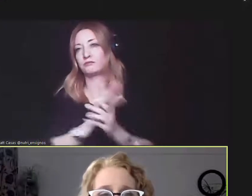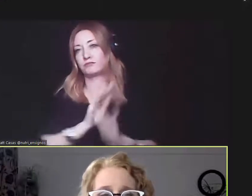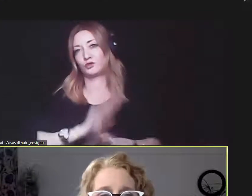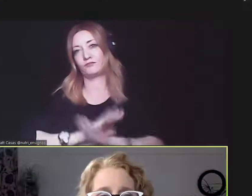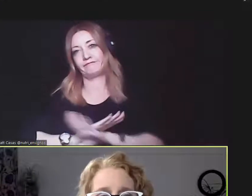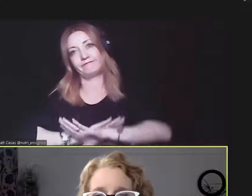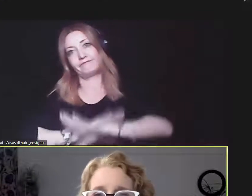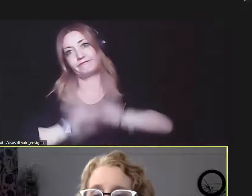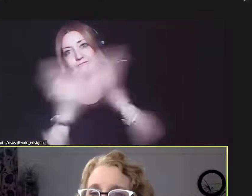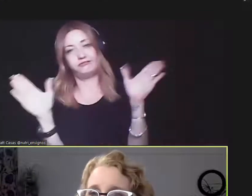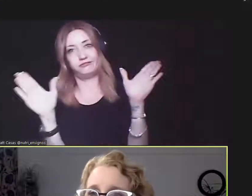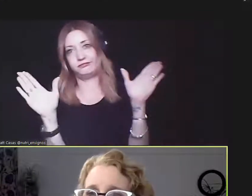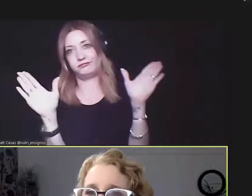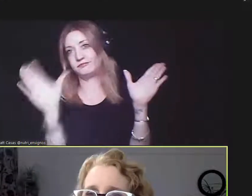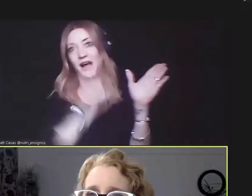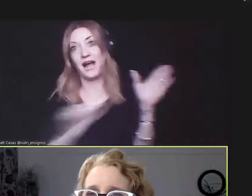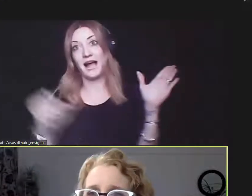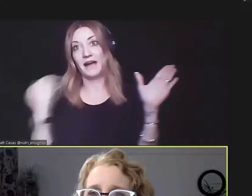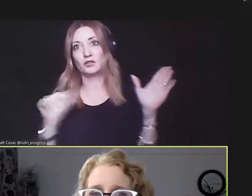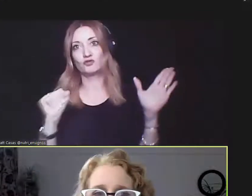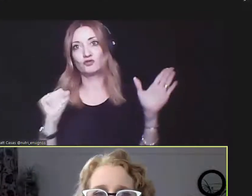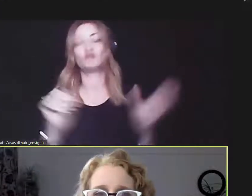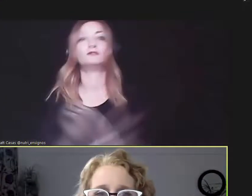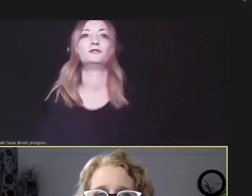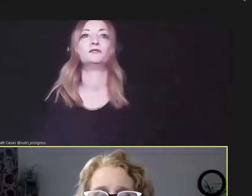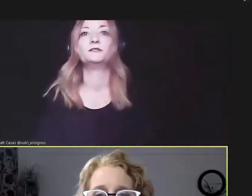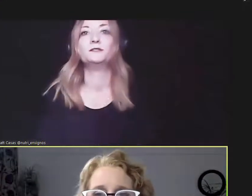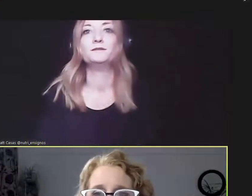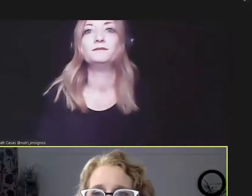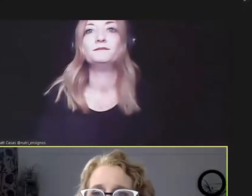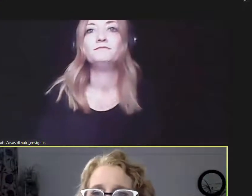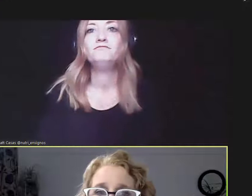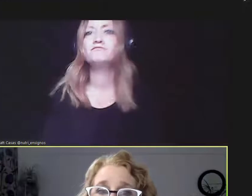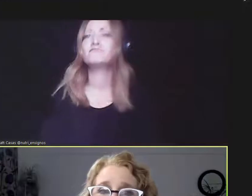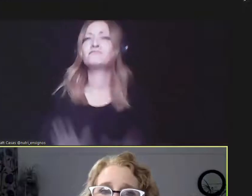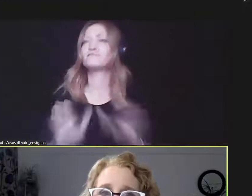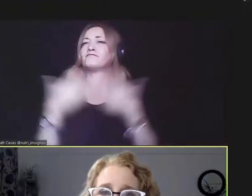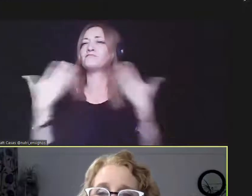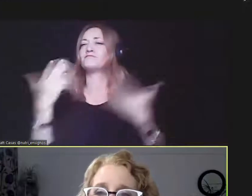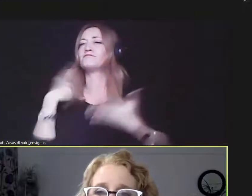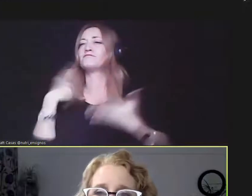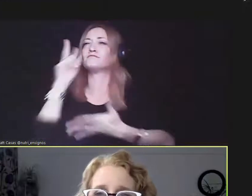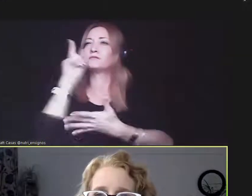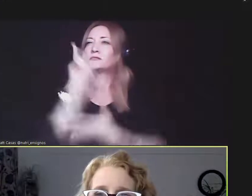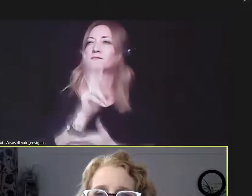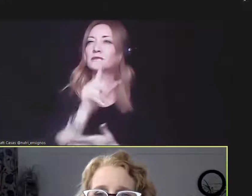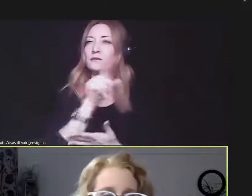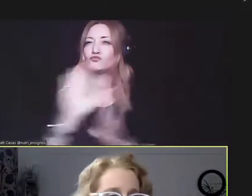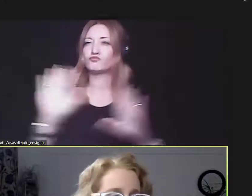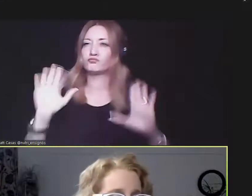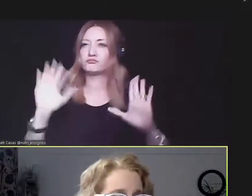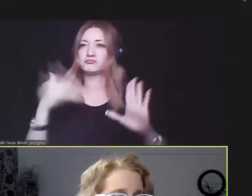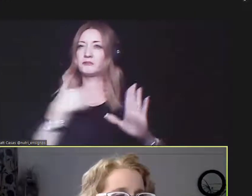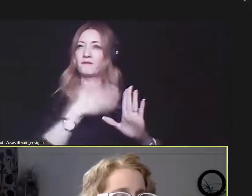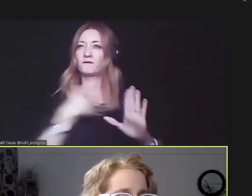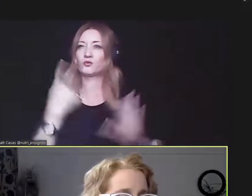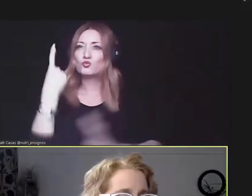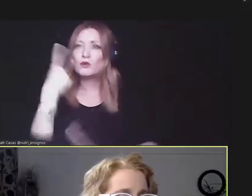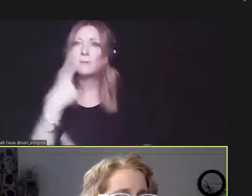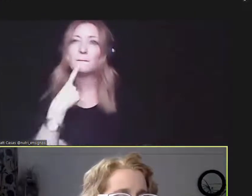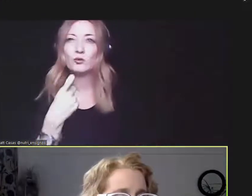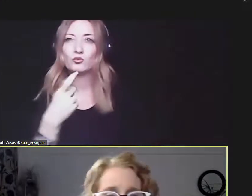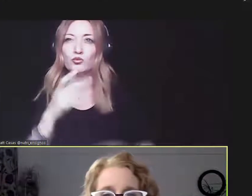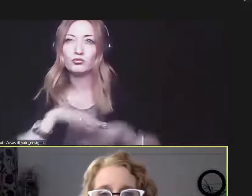So let's take a look and ask yourself this question. Is your gut healthy?